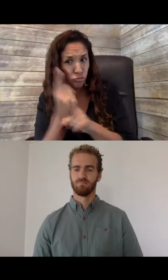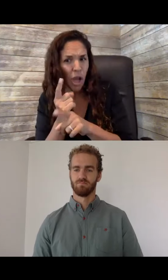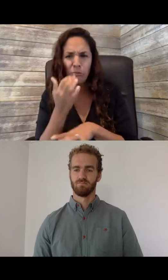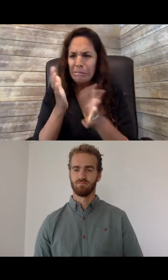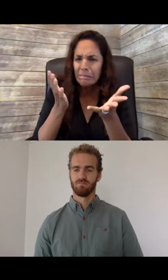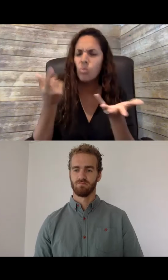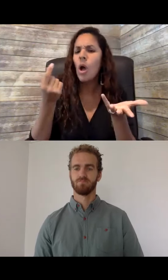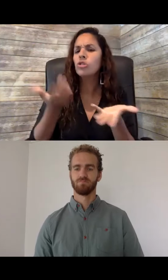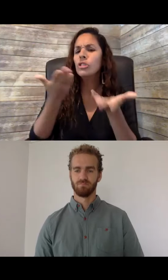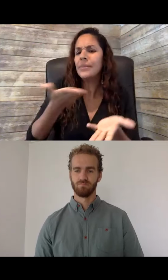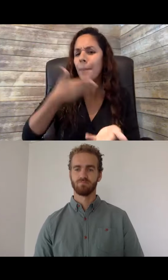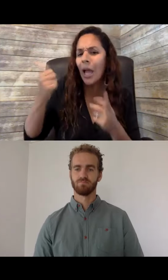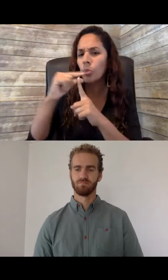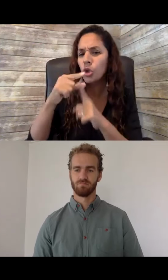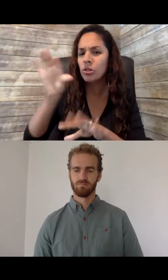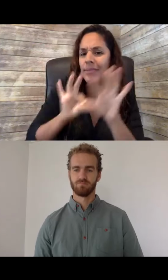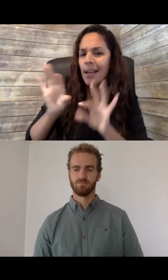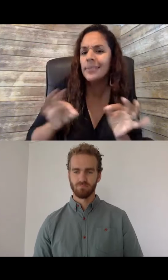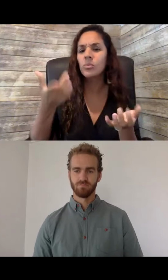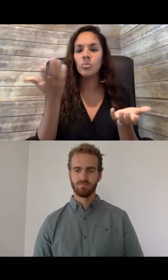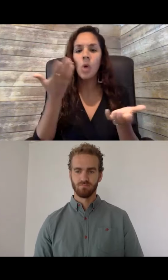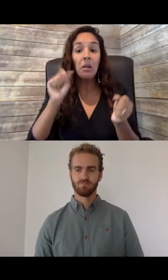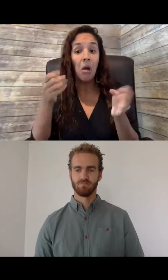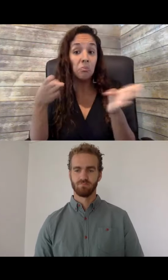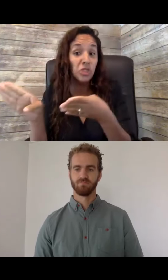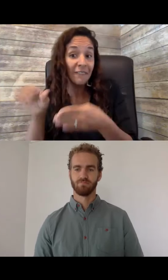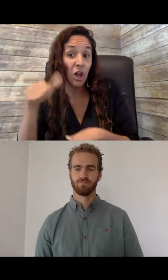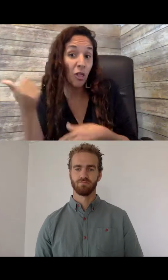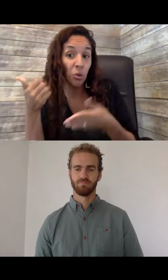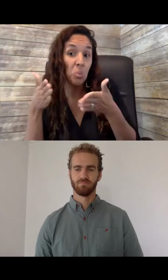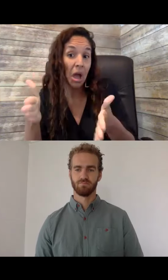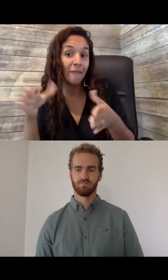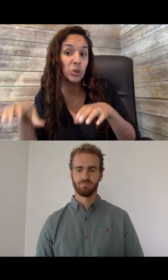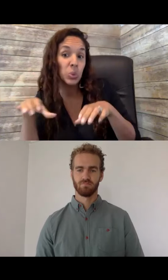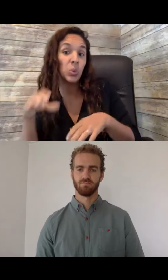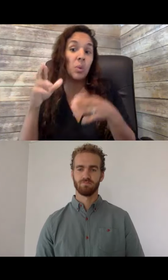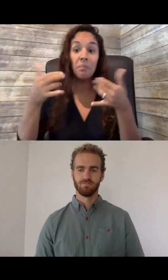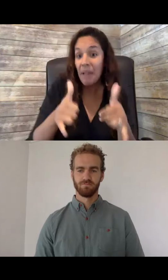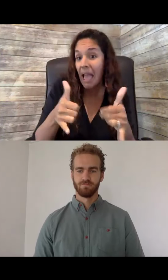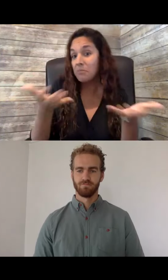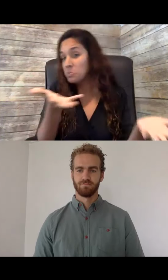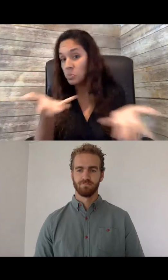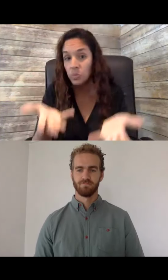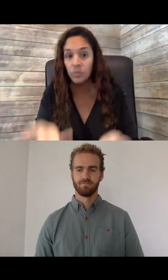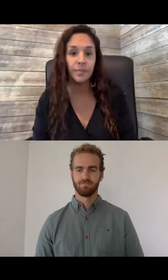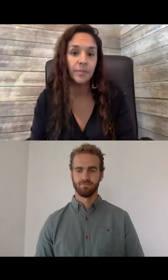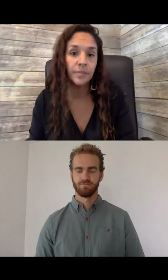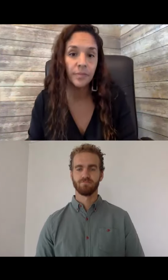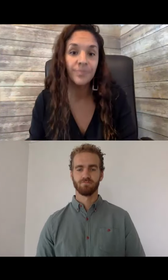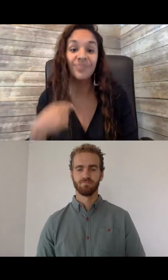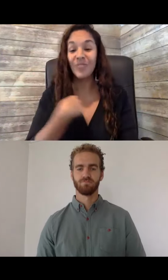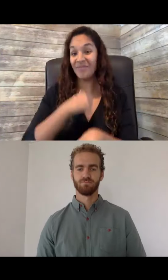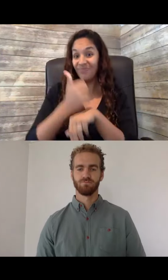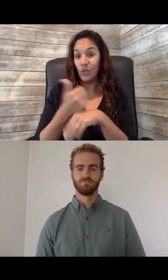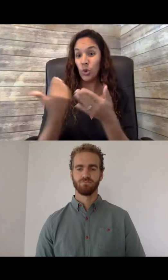that discussion. Is this appropriate? Is this not? What's a better word selection? Maybe can we do a different way of doing this, a different way